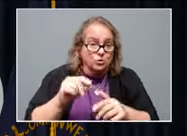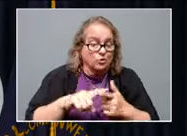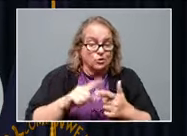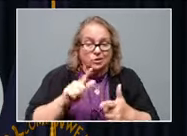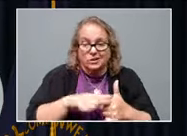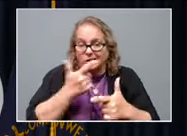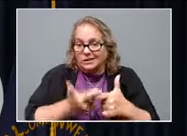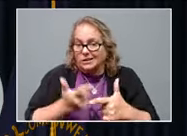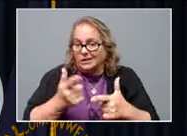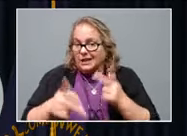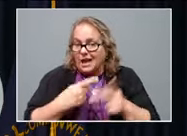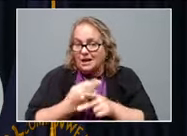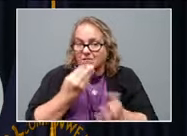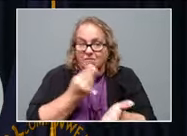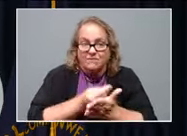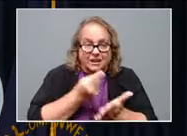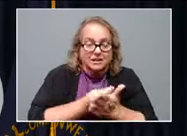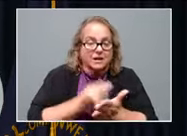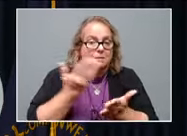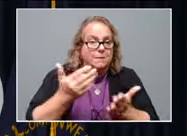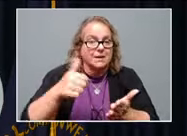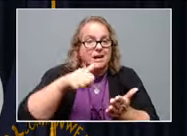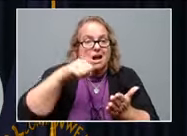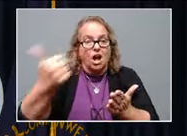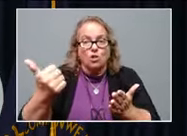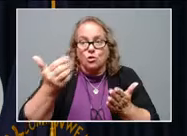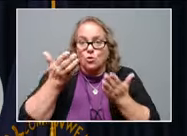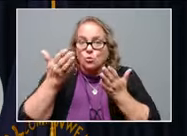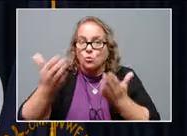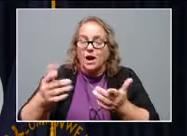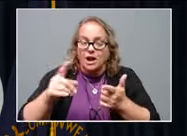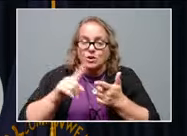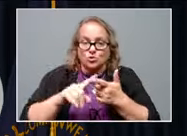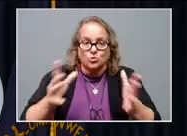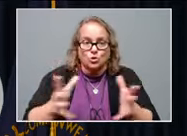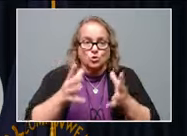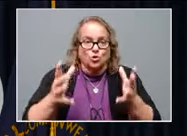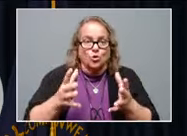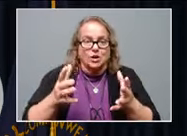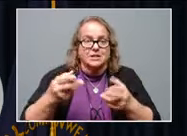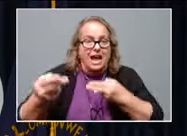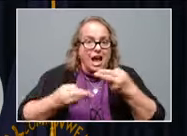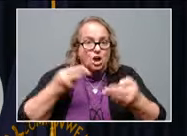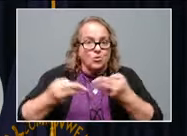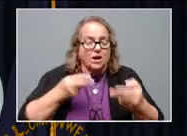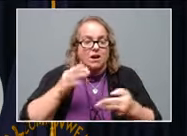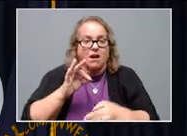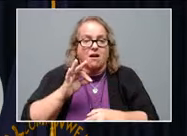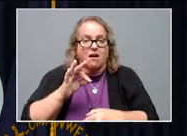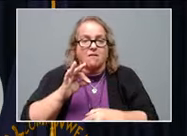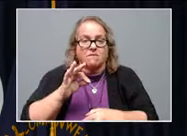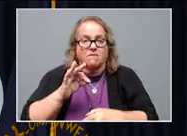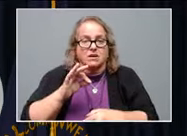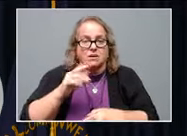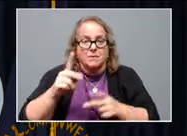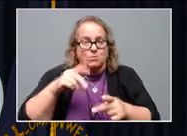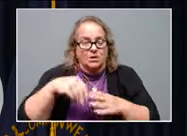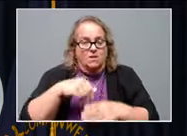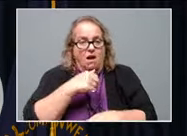funding or maybe some other mechanism to encourage hiring or something else in that regard to kind of deal with this